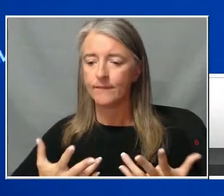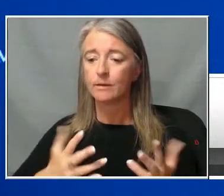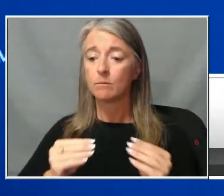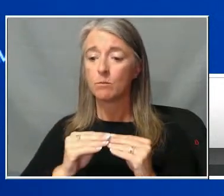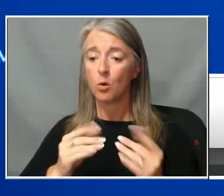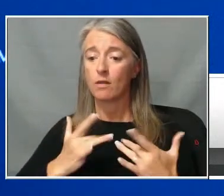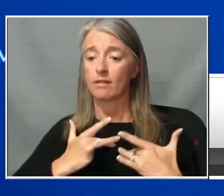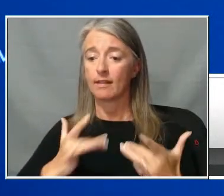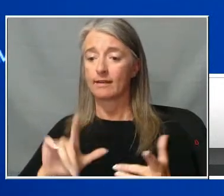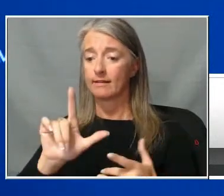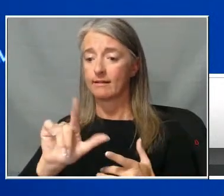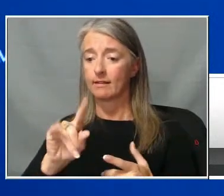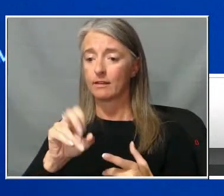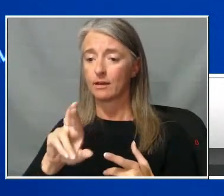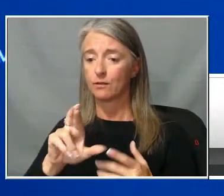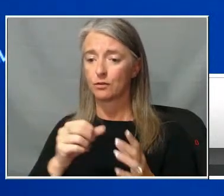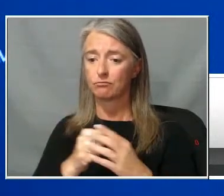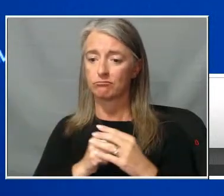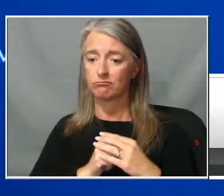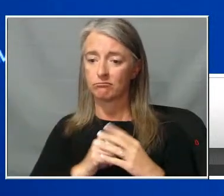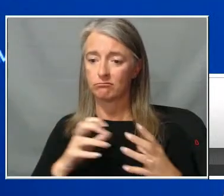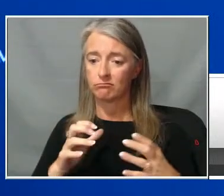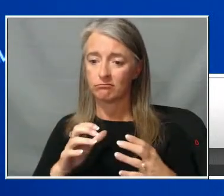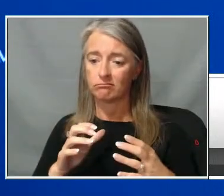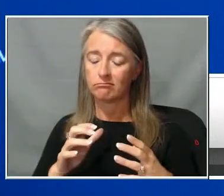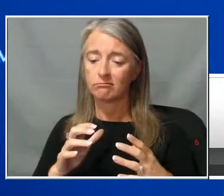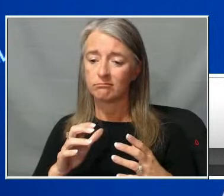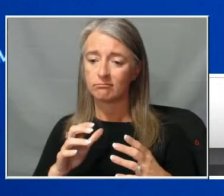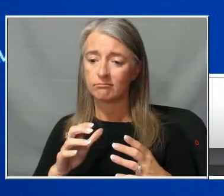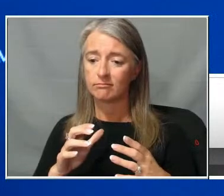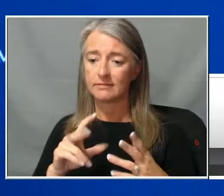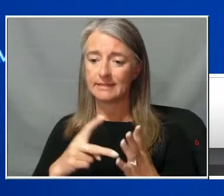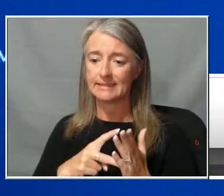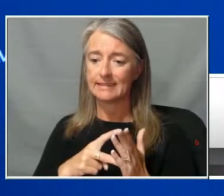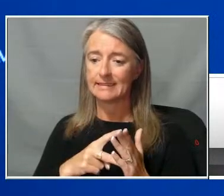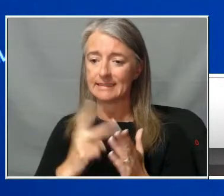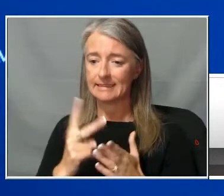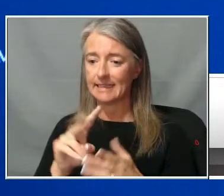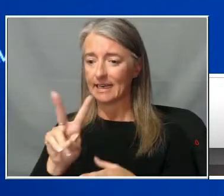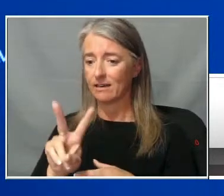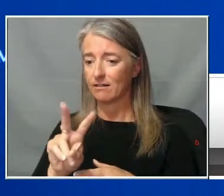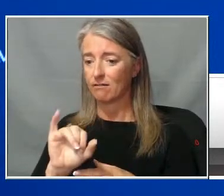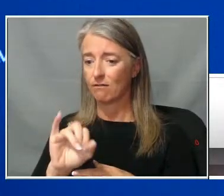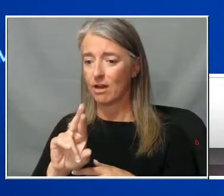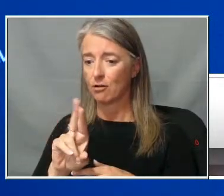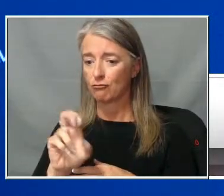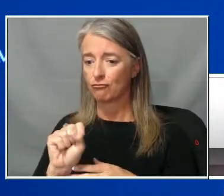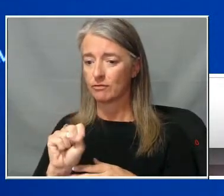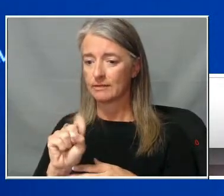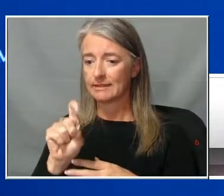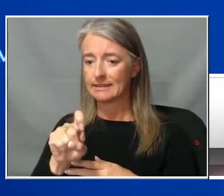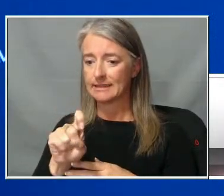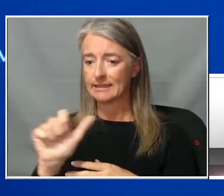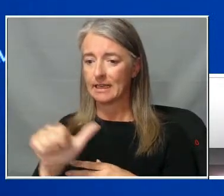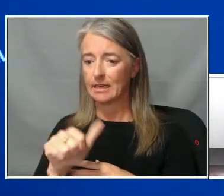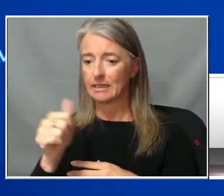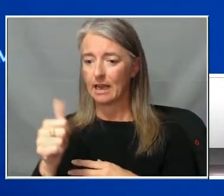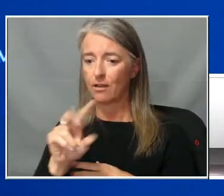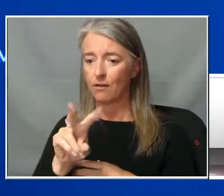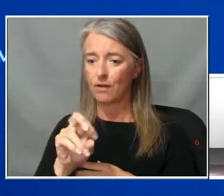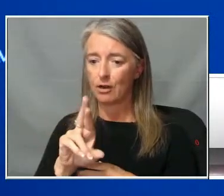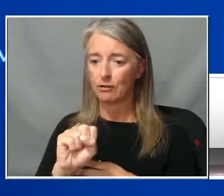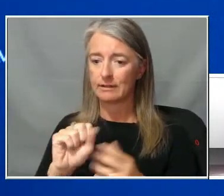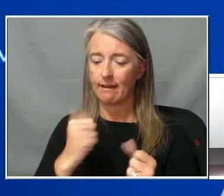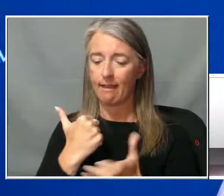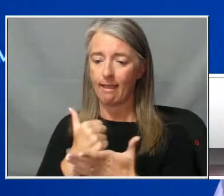liver inflammation, the illness was caused by a second virus that needs another virus to help it replicate.